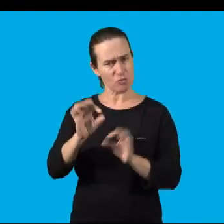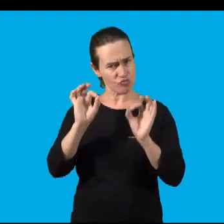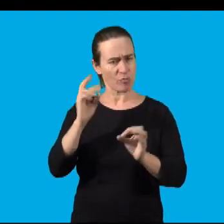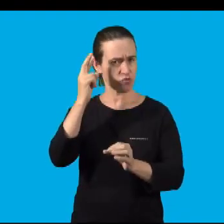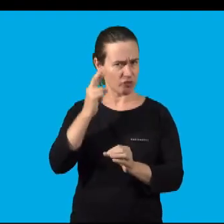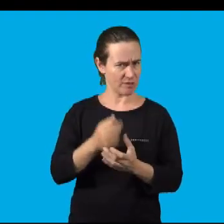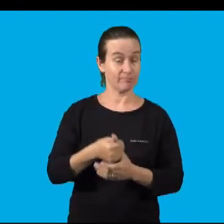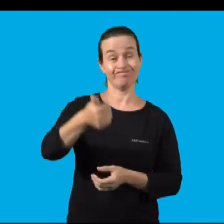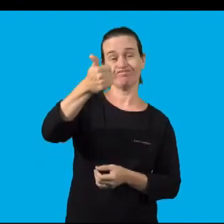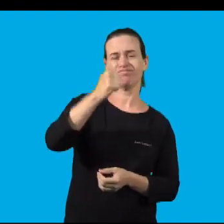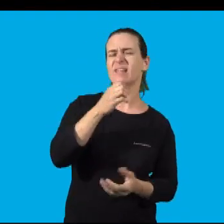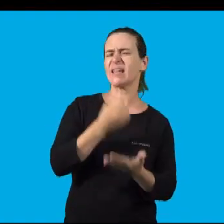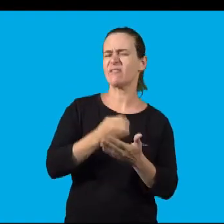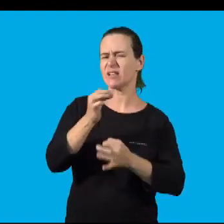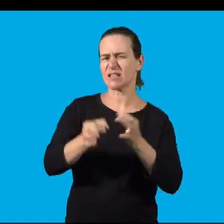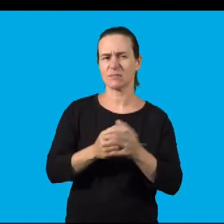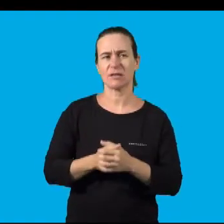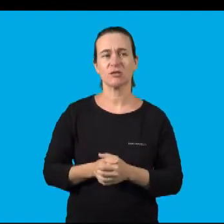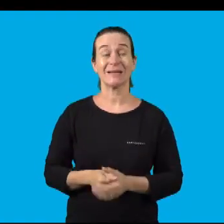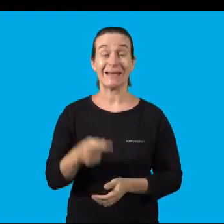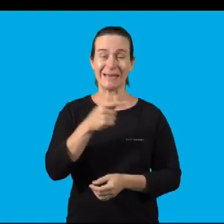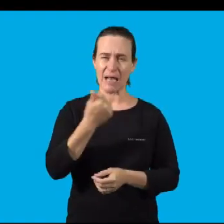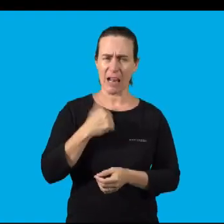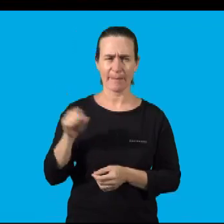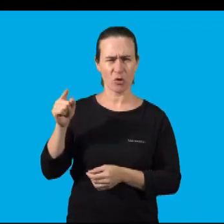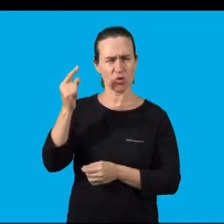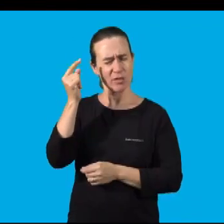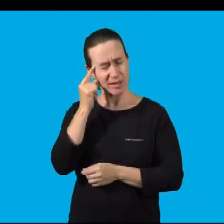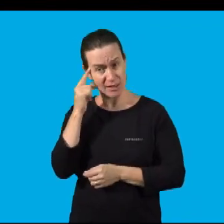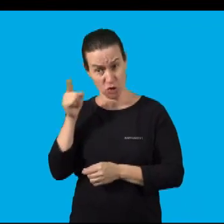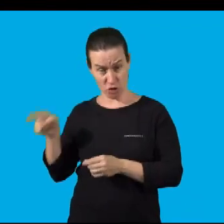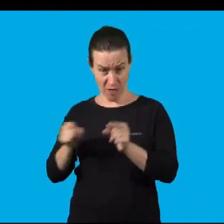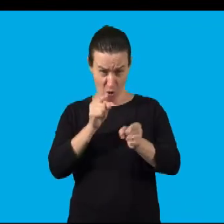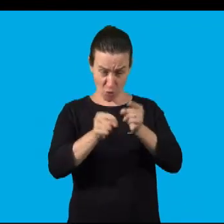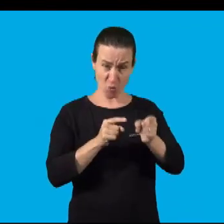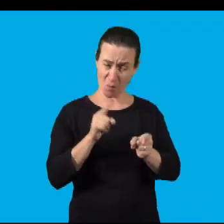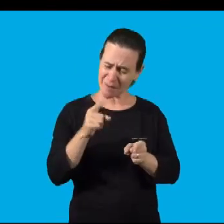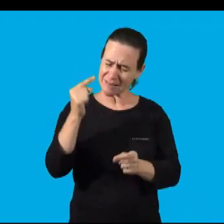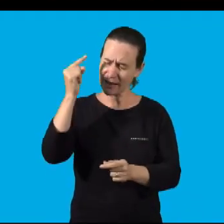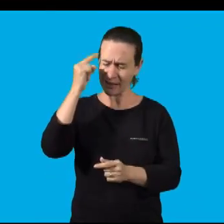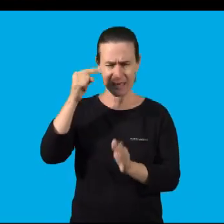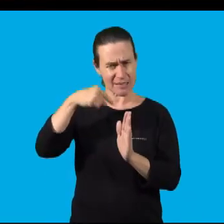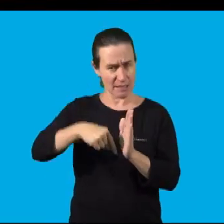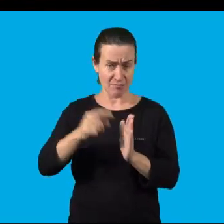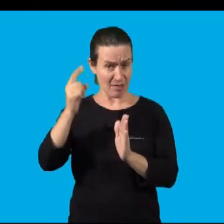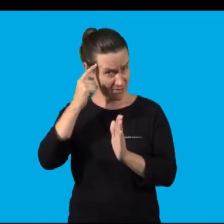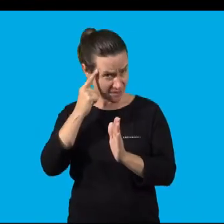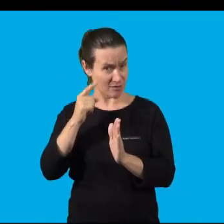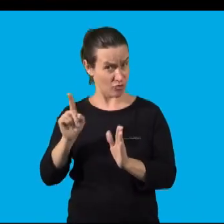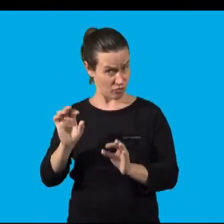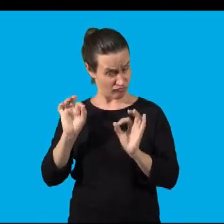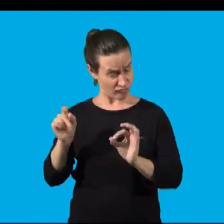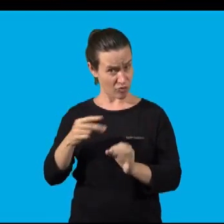point. The evidence and the explanation. He wants her to consider her accusations carefully because